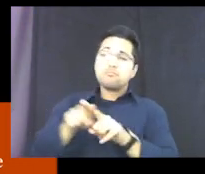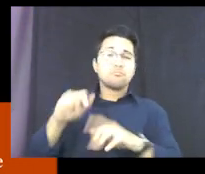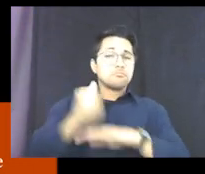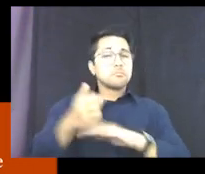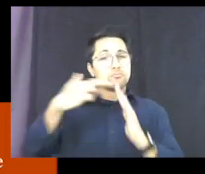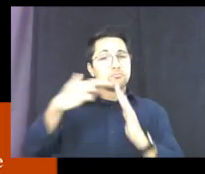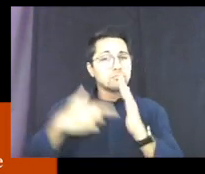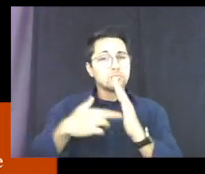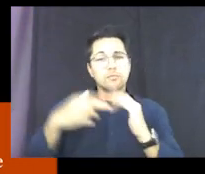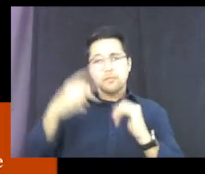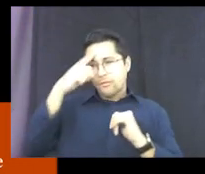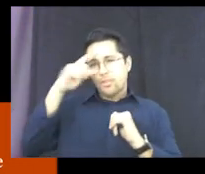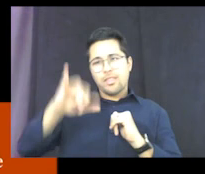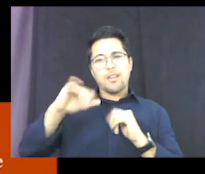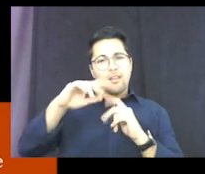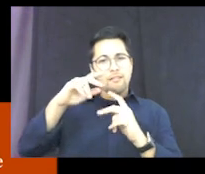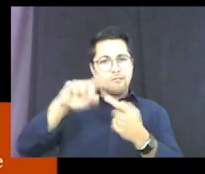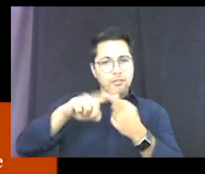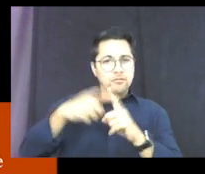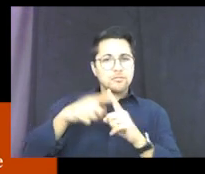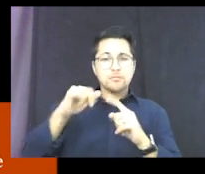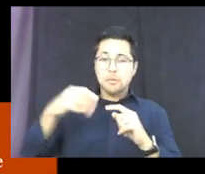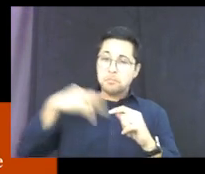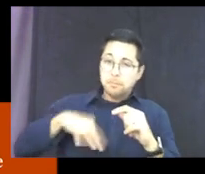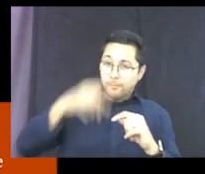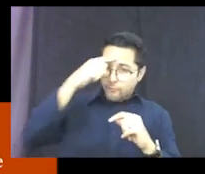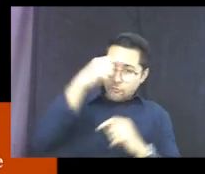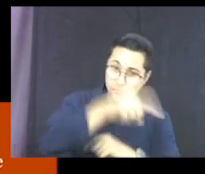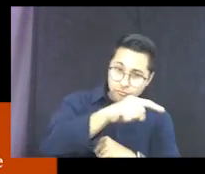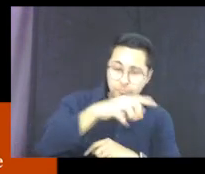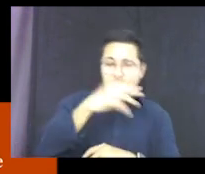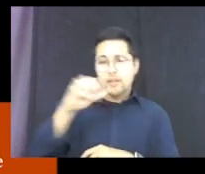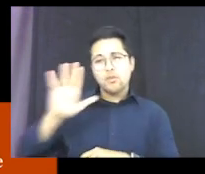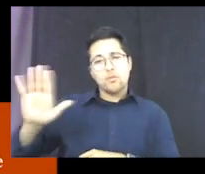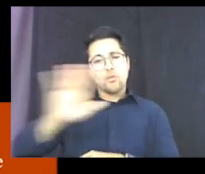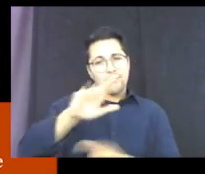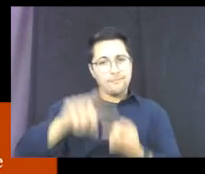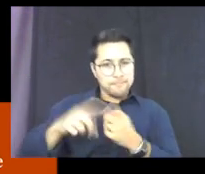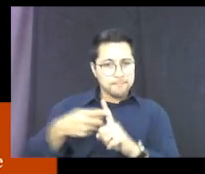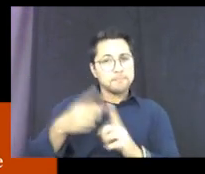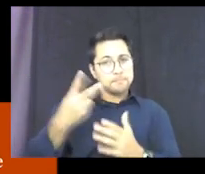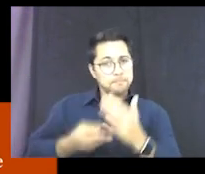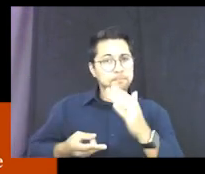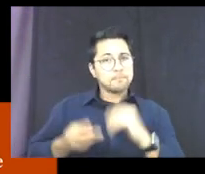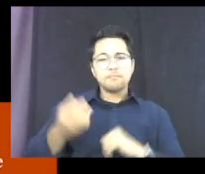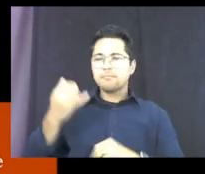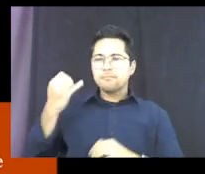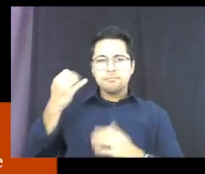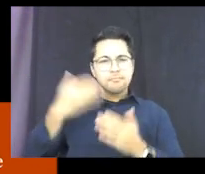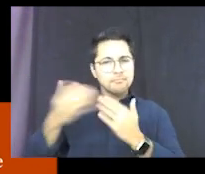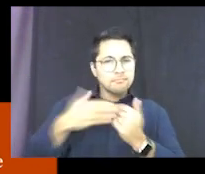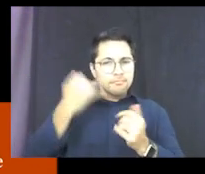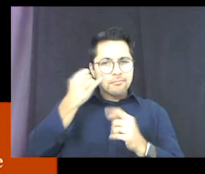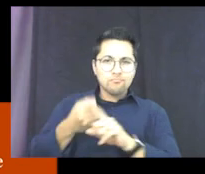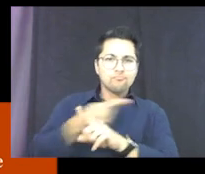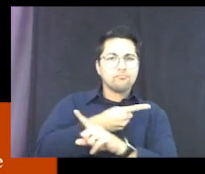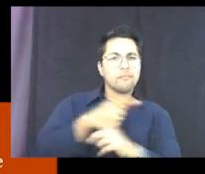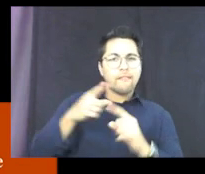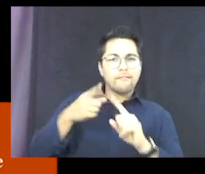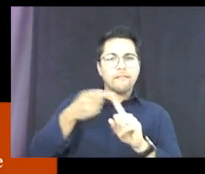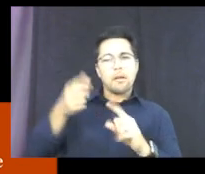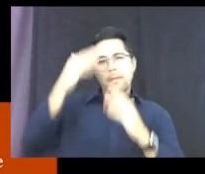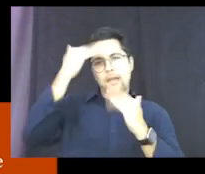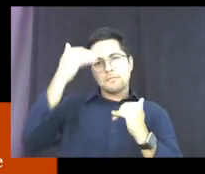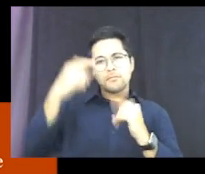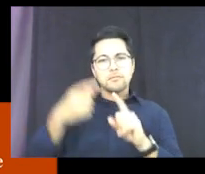those friendships that are beneficial for you and your friends, even if they deviate from the expectations of